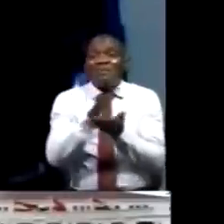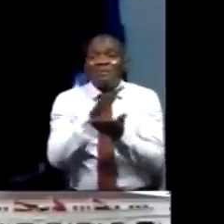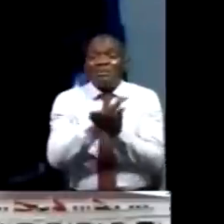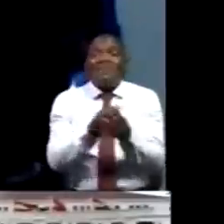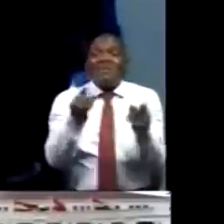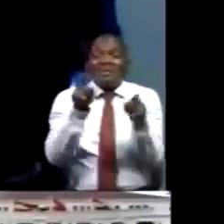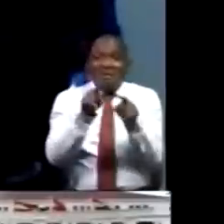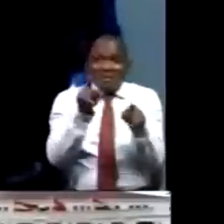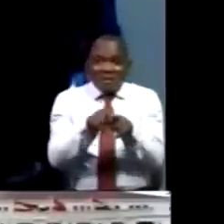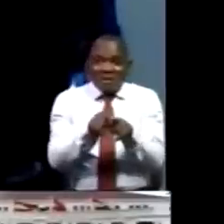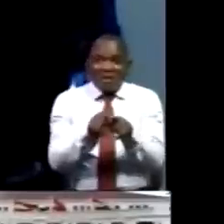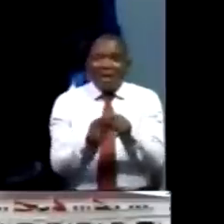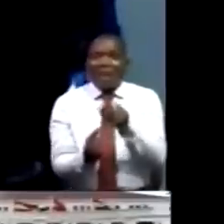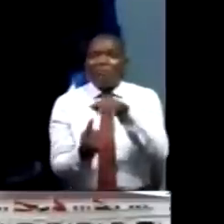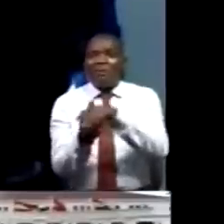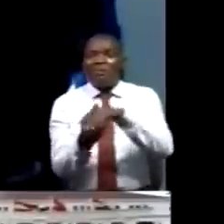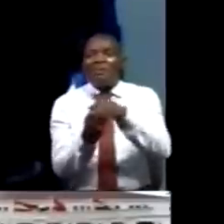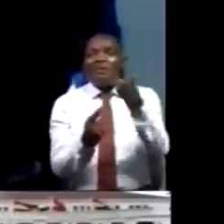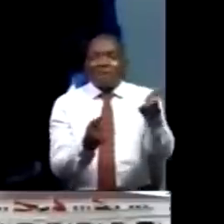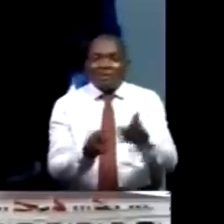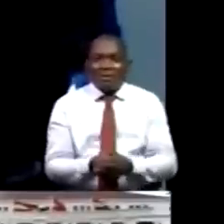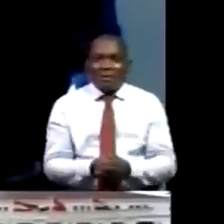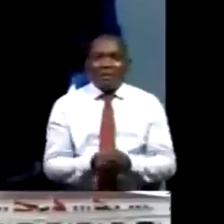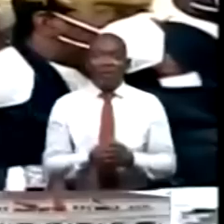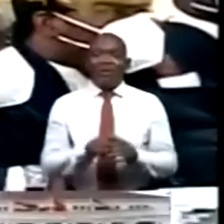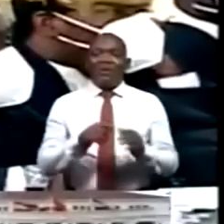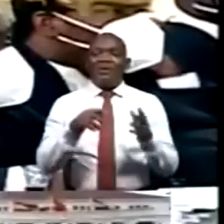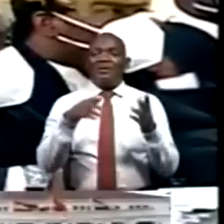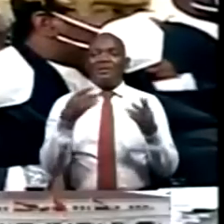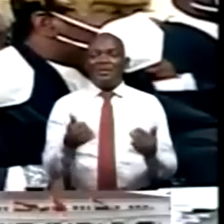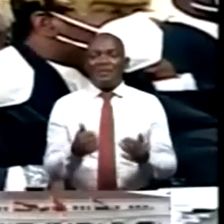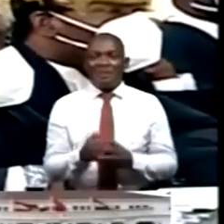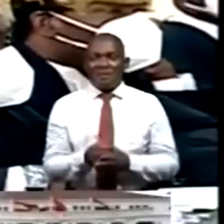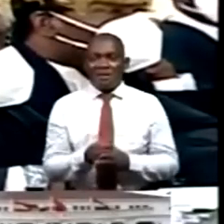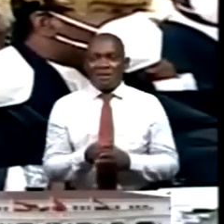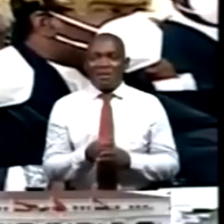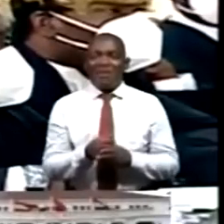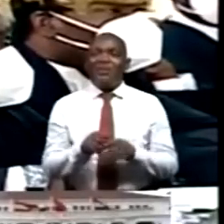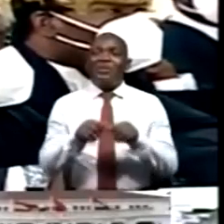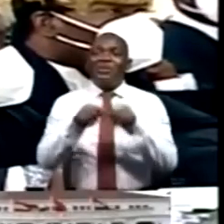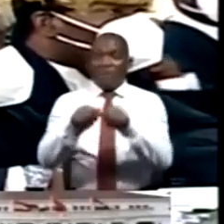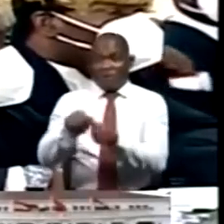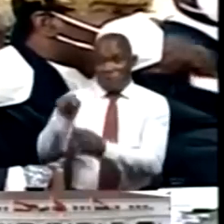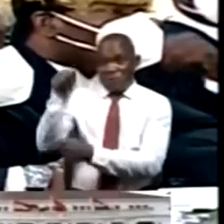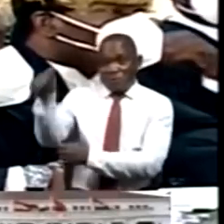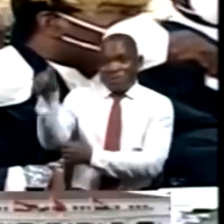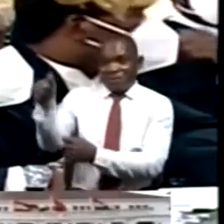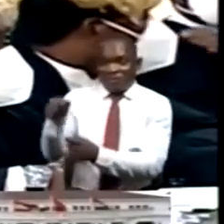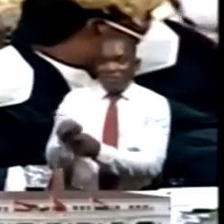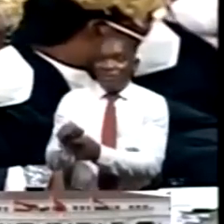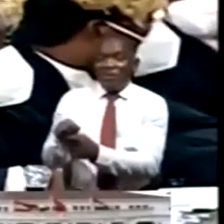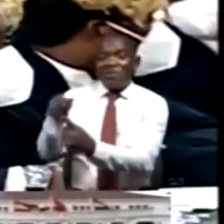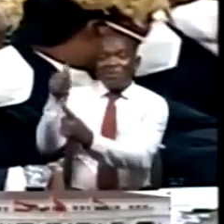also started to appear. Now, we'll go on. You